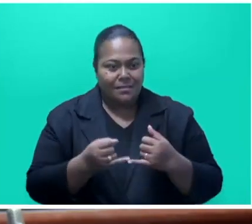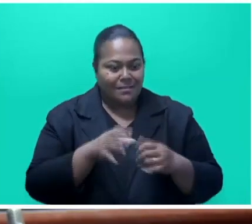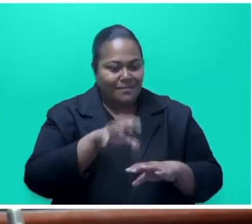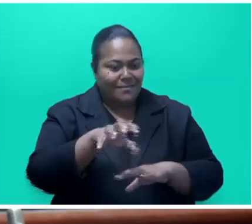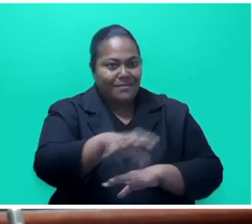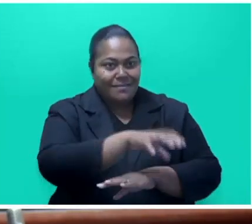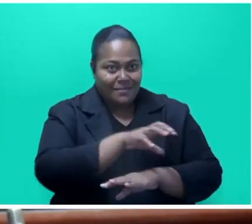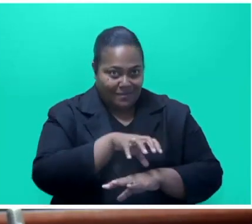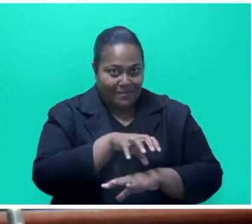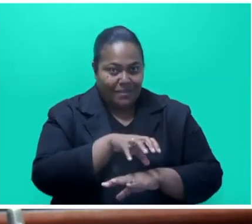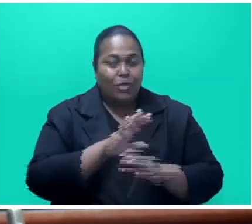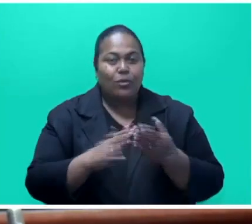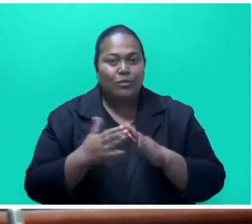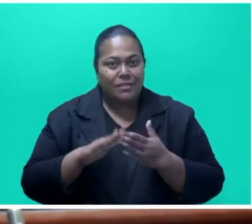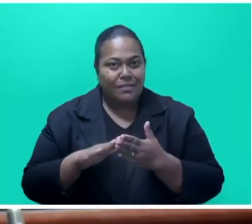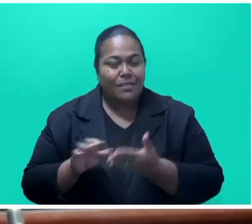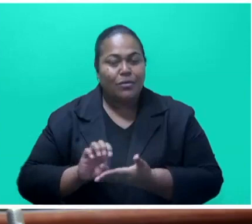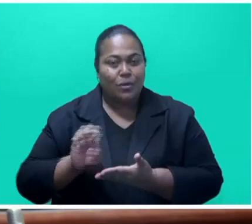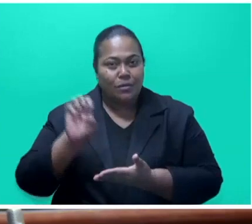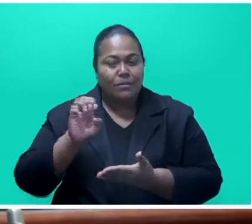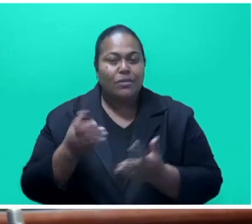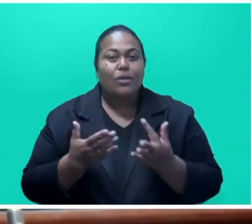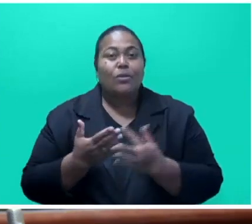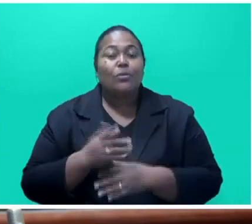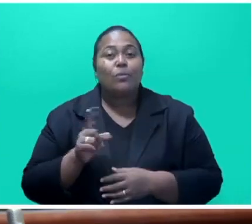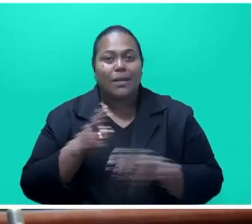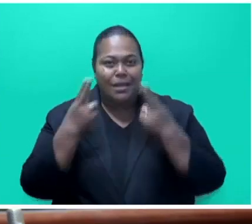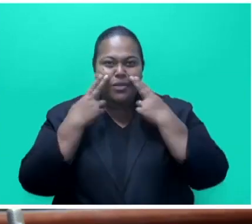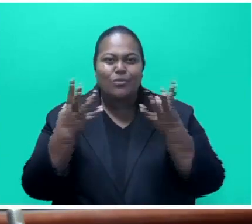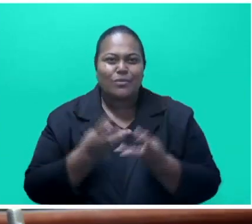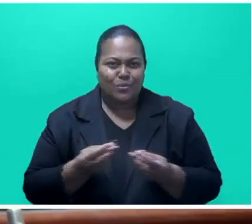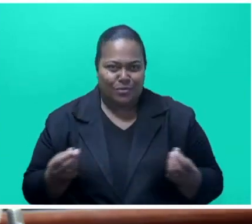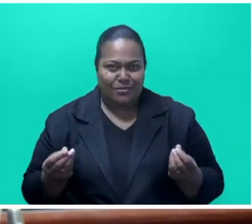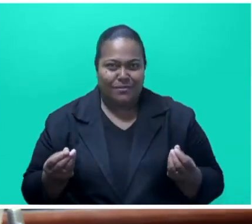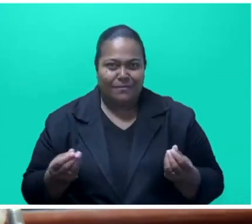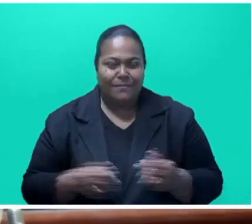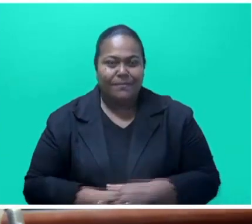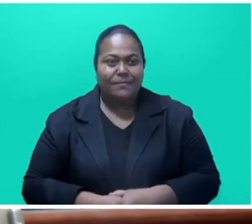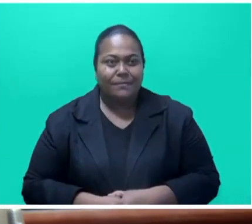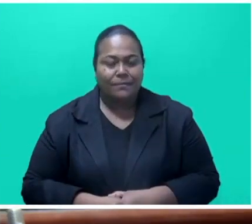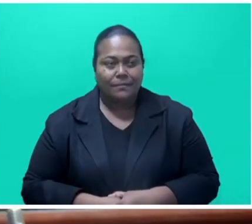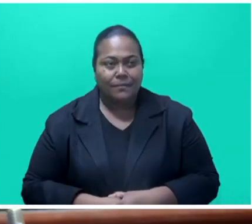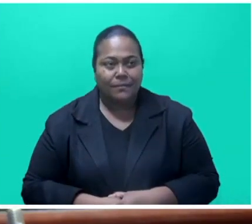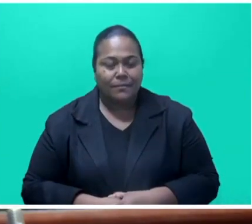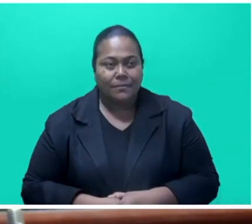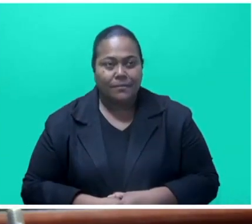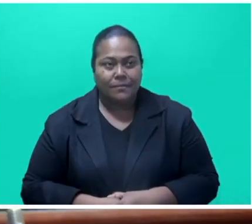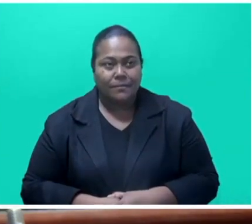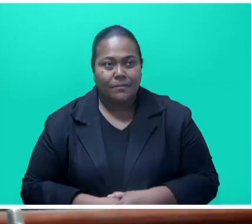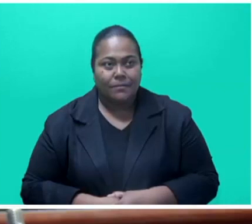and economies through nature-based solutions. The initiative